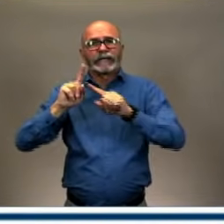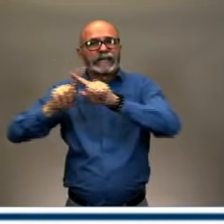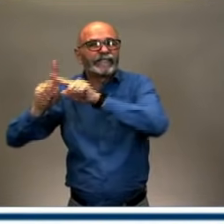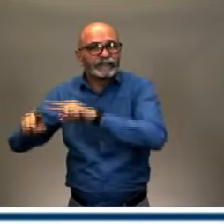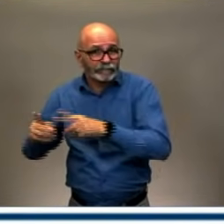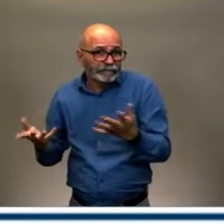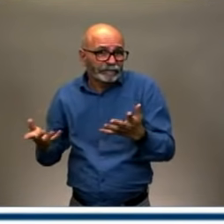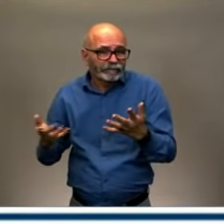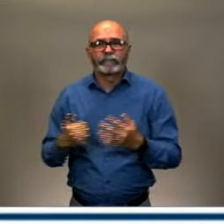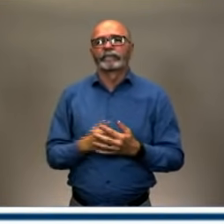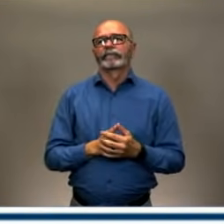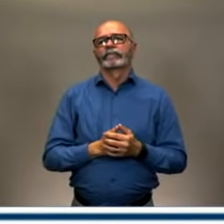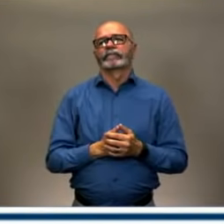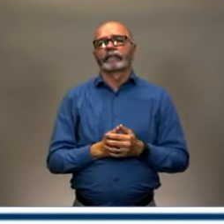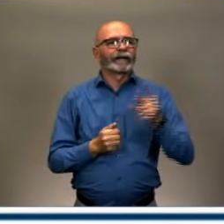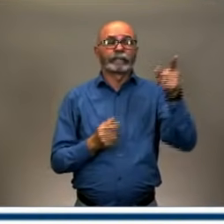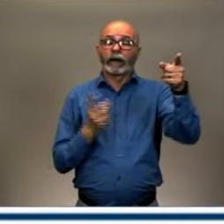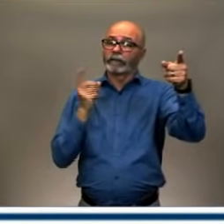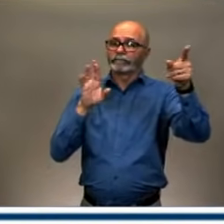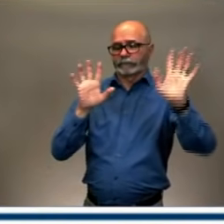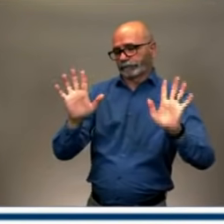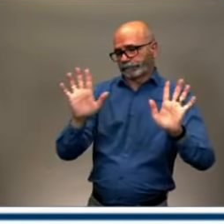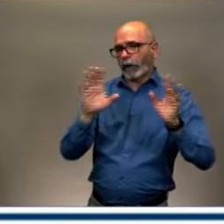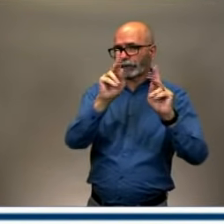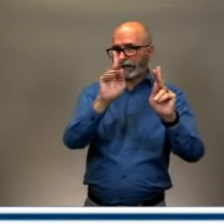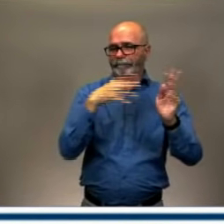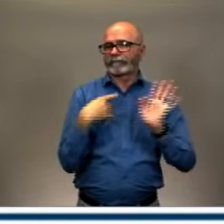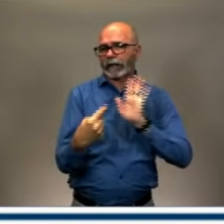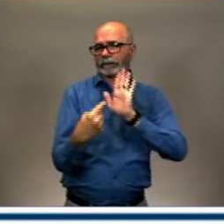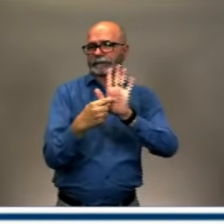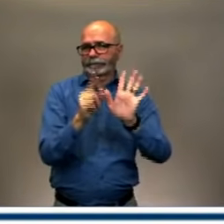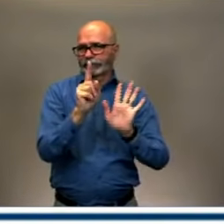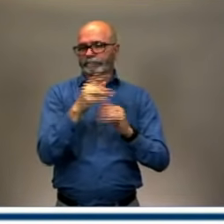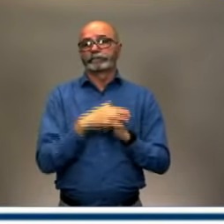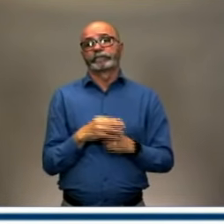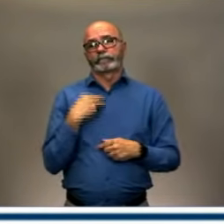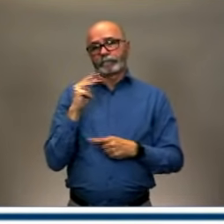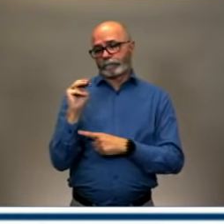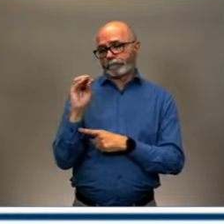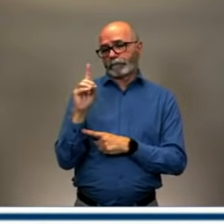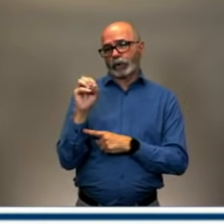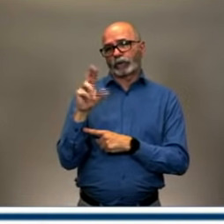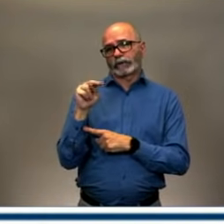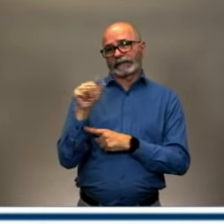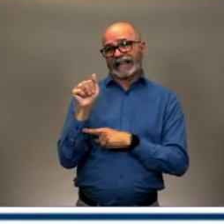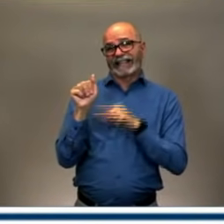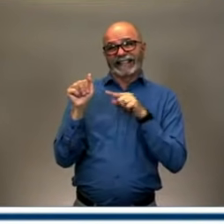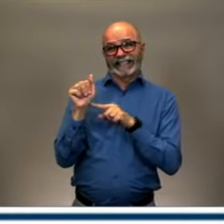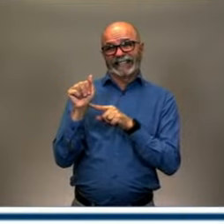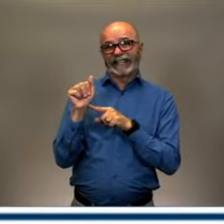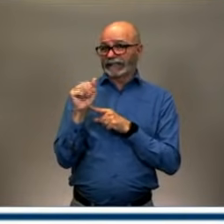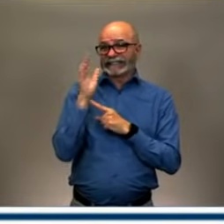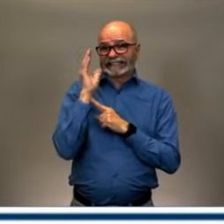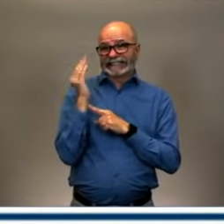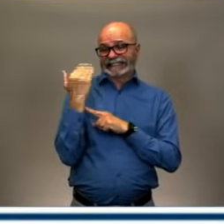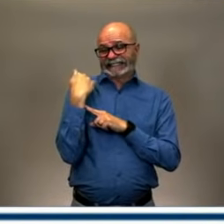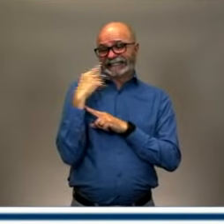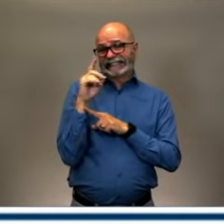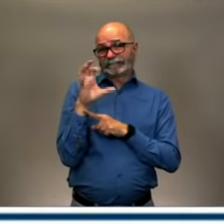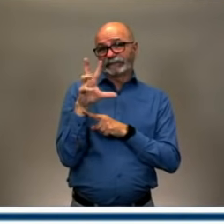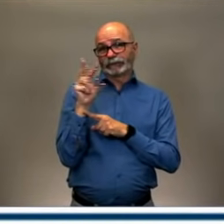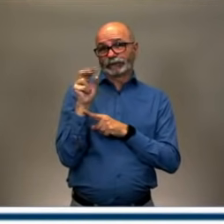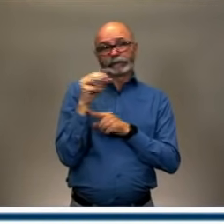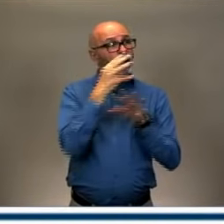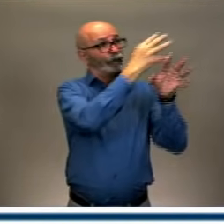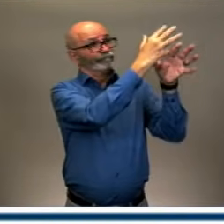real-life example. We got Moderna vaccine on December 30th. Over the last few days, we were piloting how